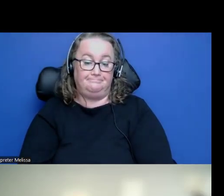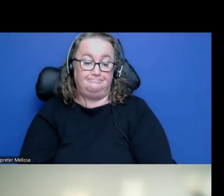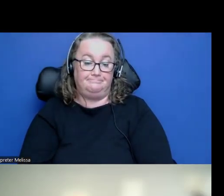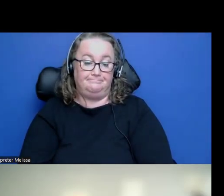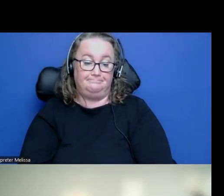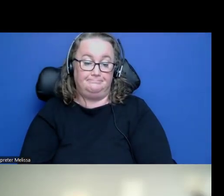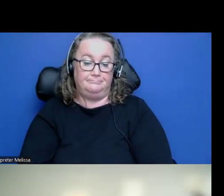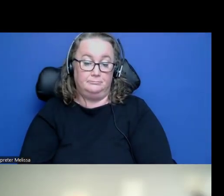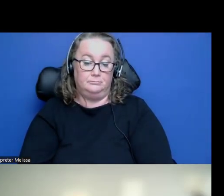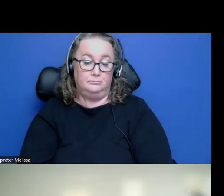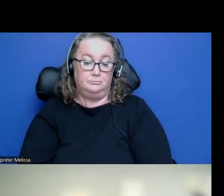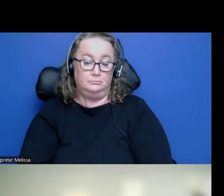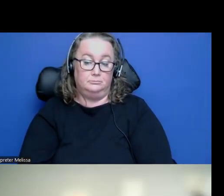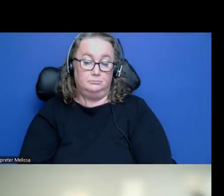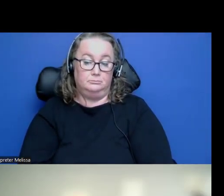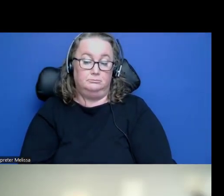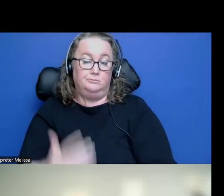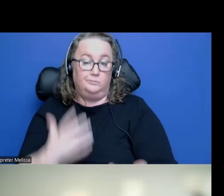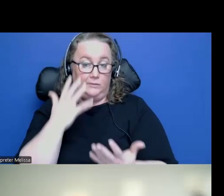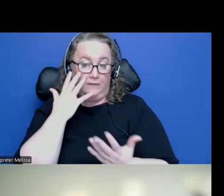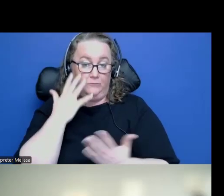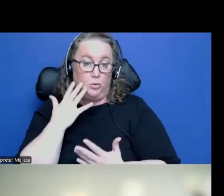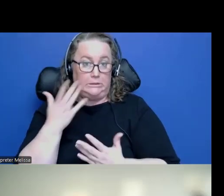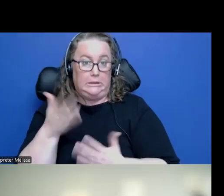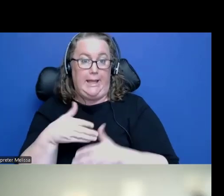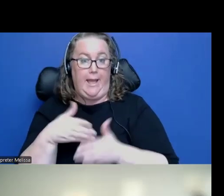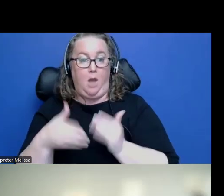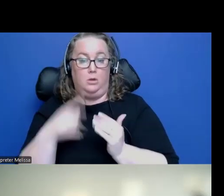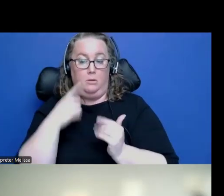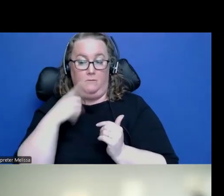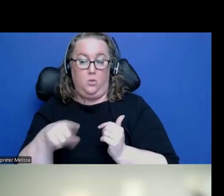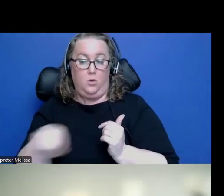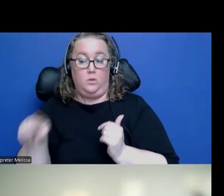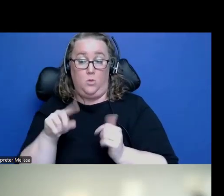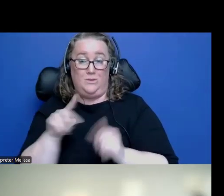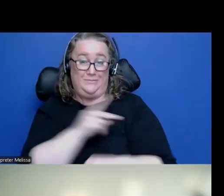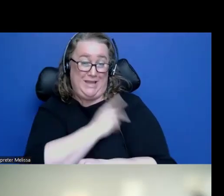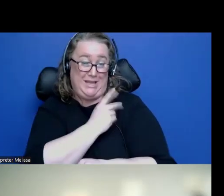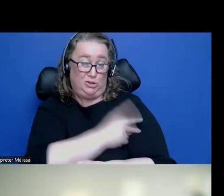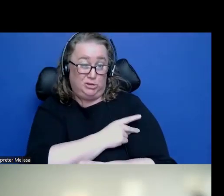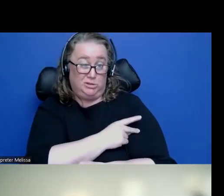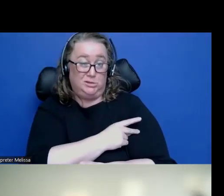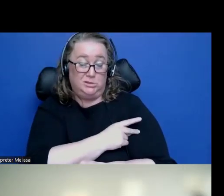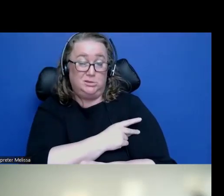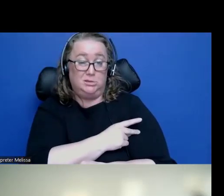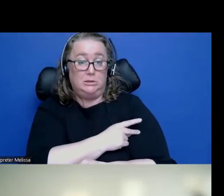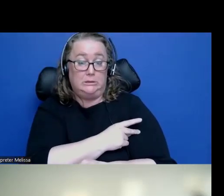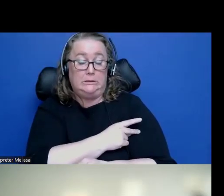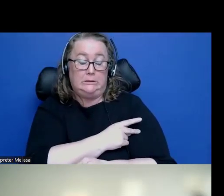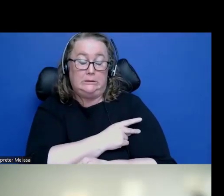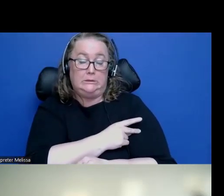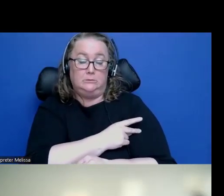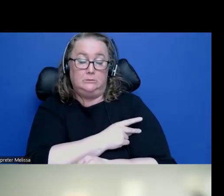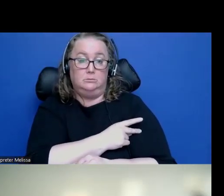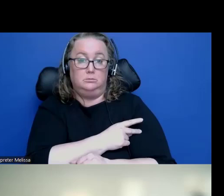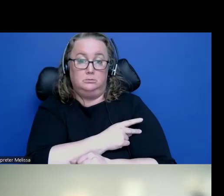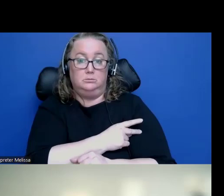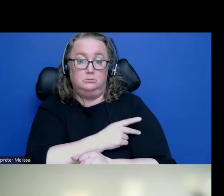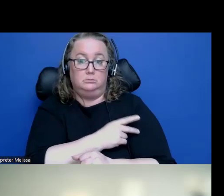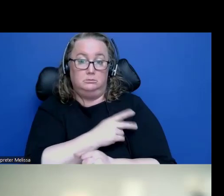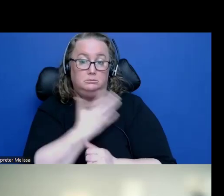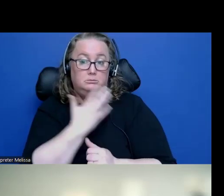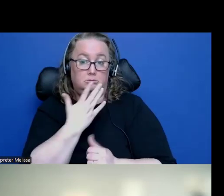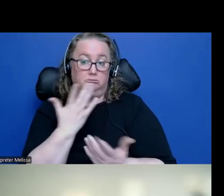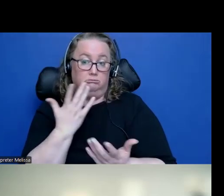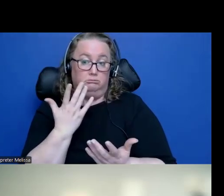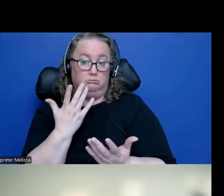the outcomes for patients on those units have differed depending on